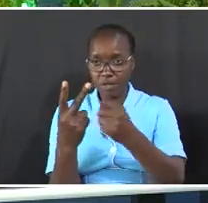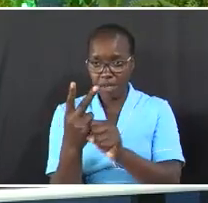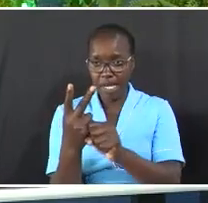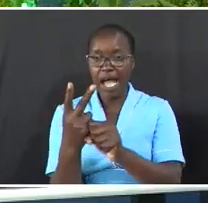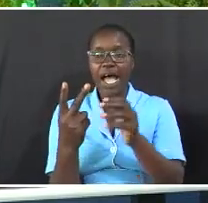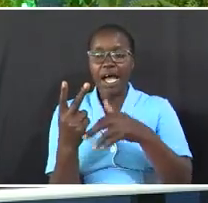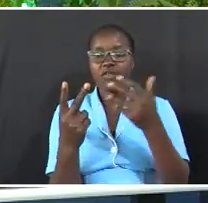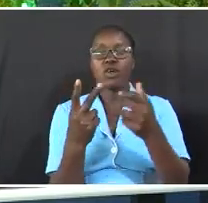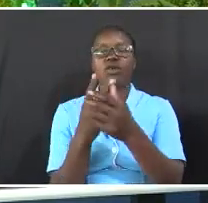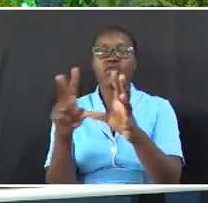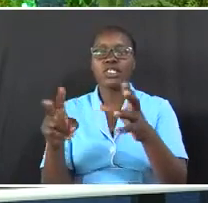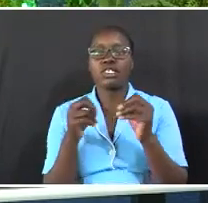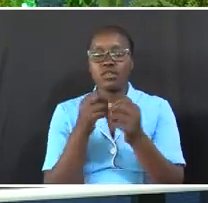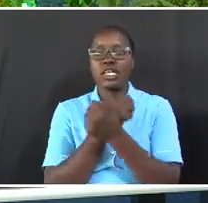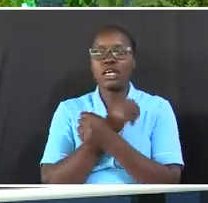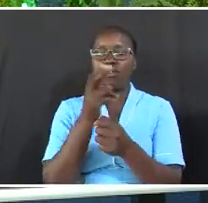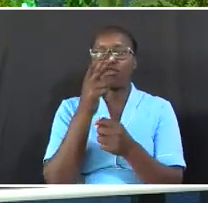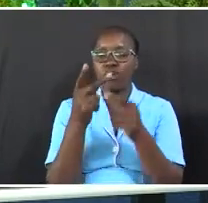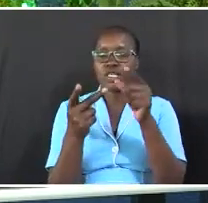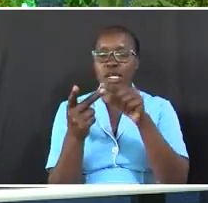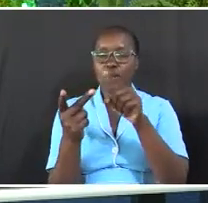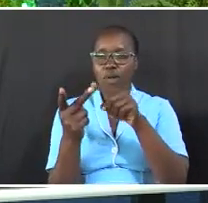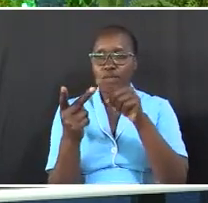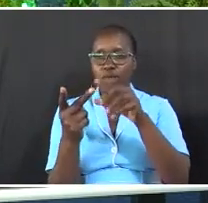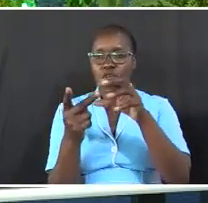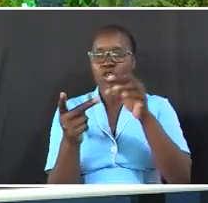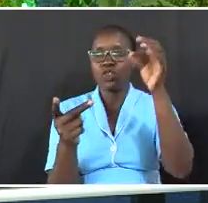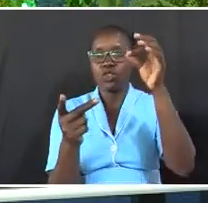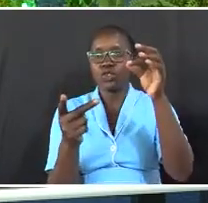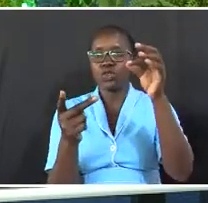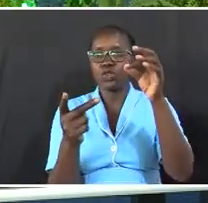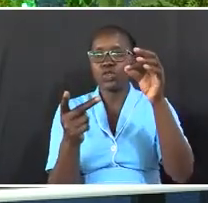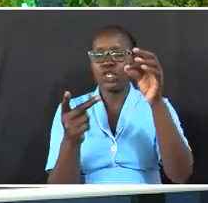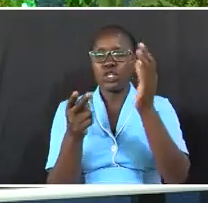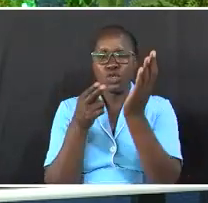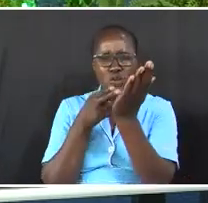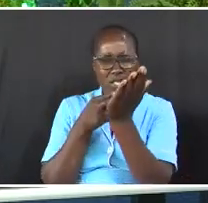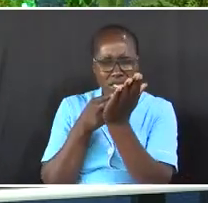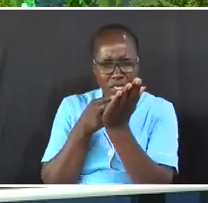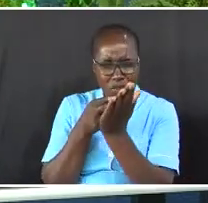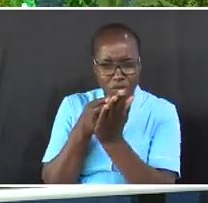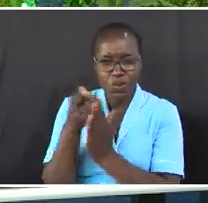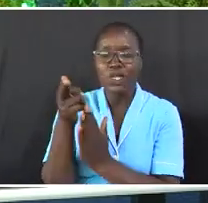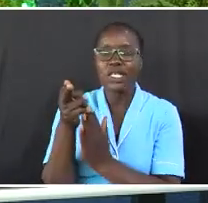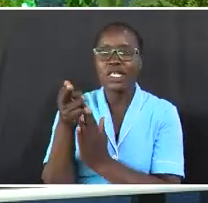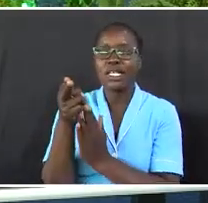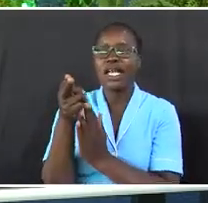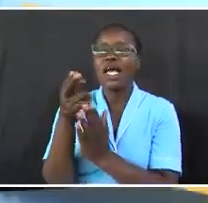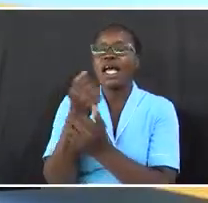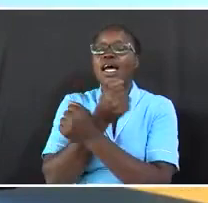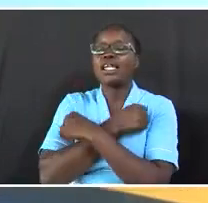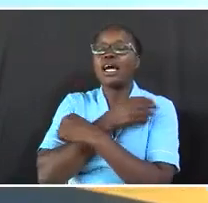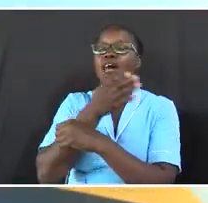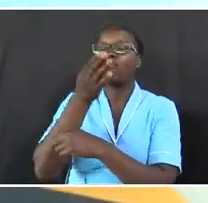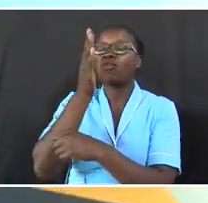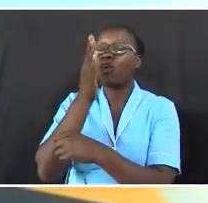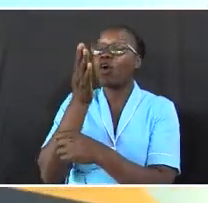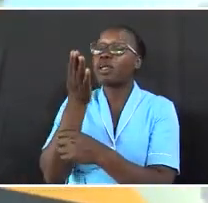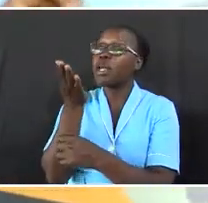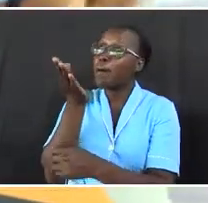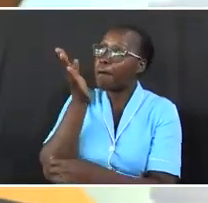have received the love of God is to choose to genuinely love him back.